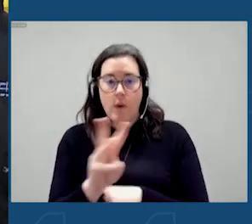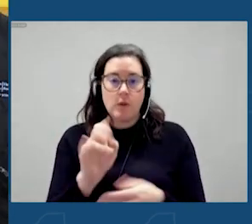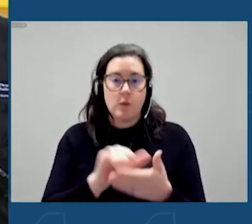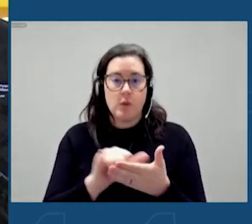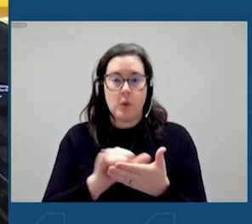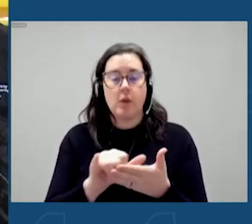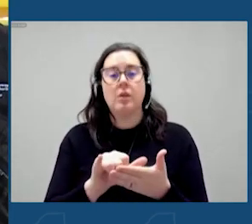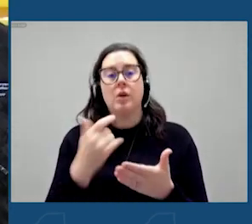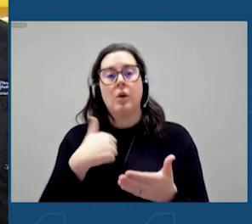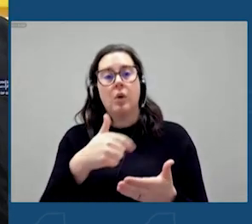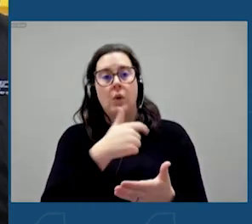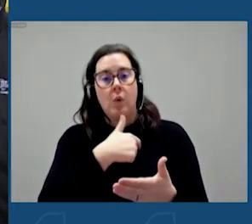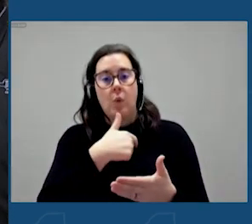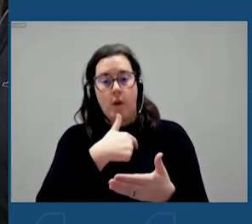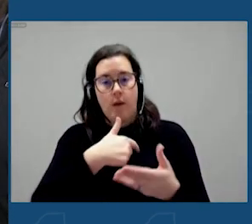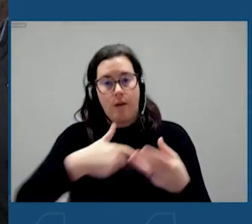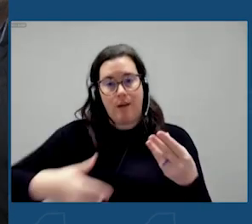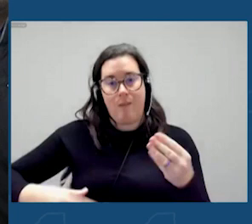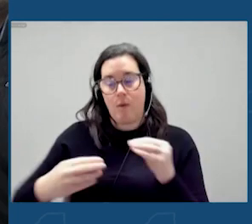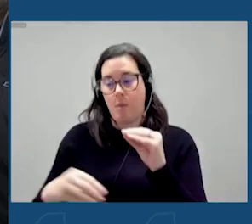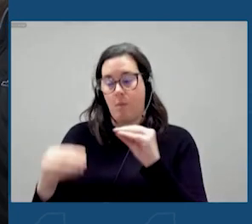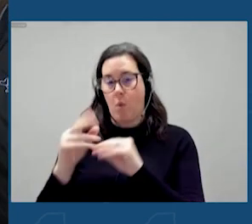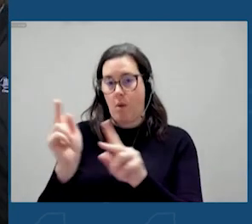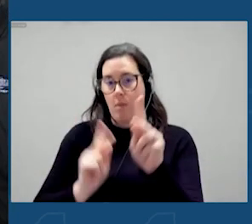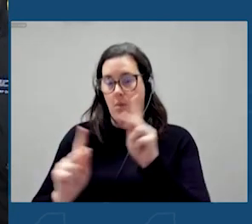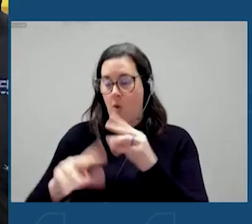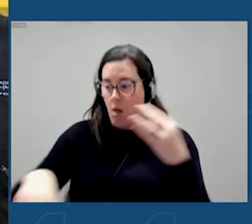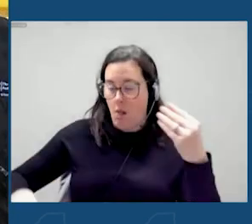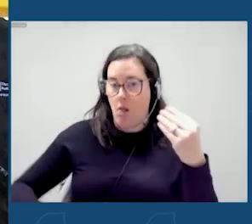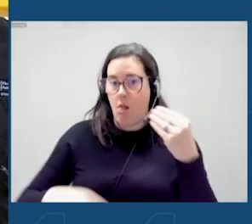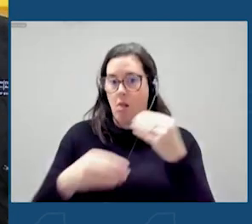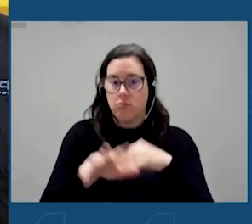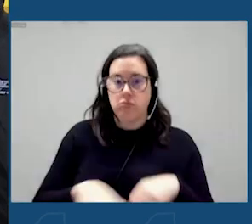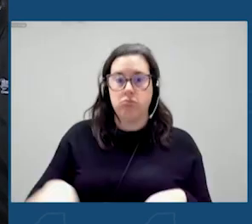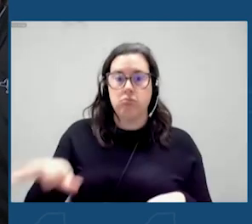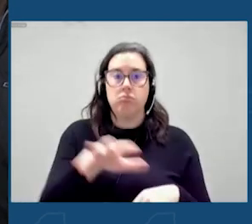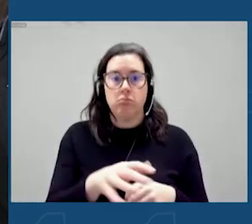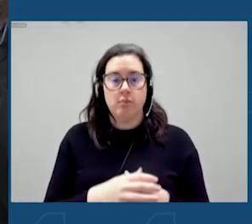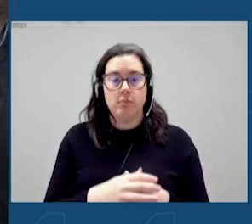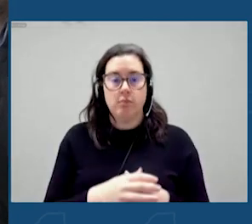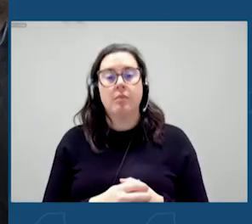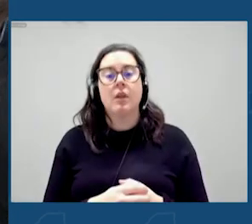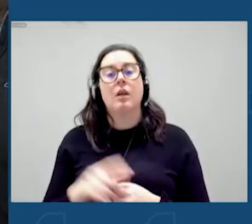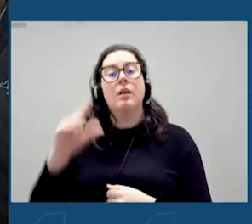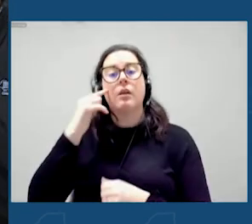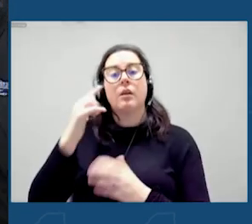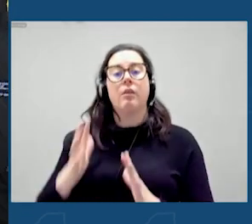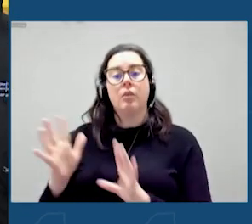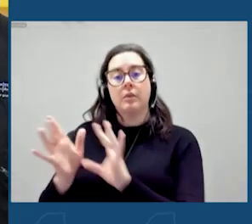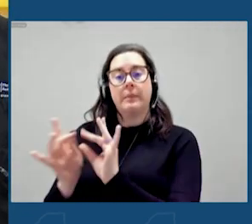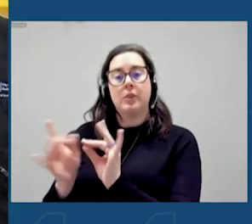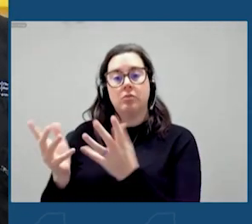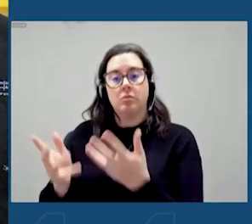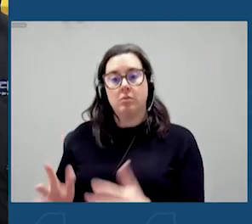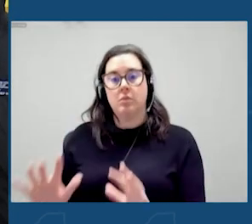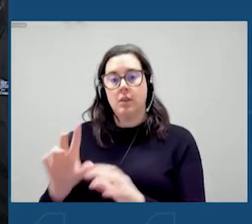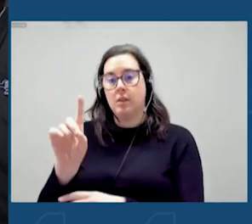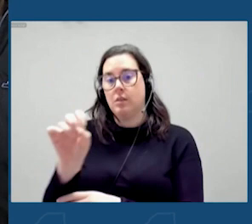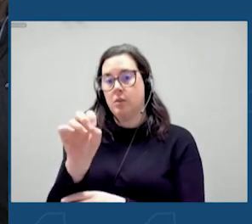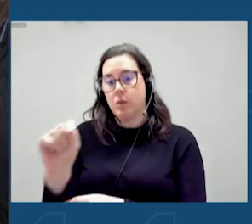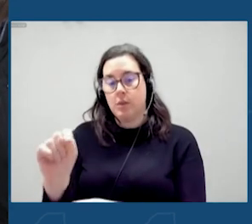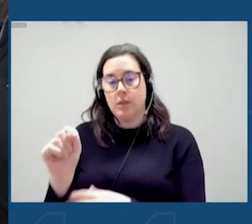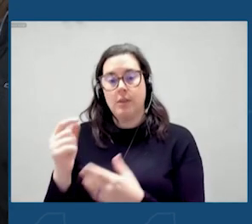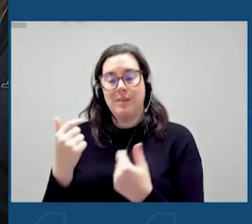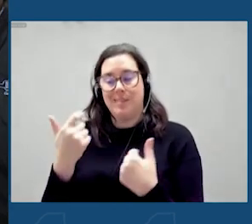we are supplementing our resources across the board. So, as the governor mentioned, DOT has